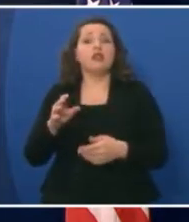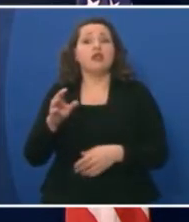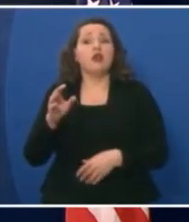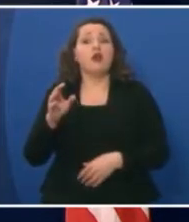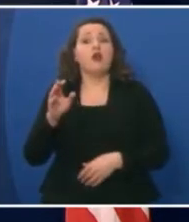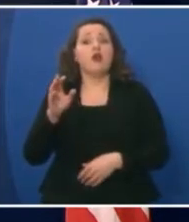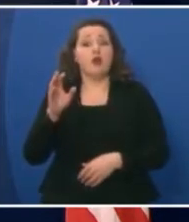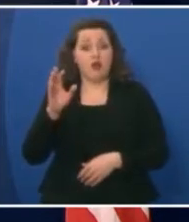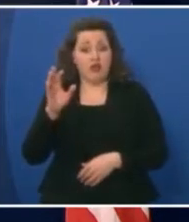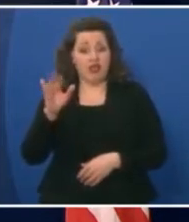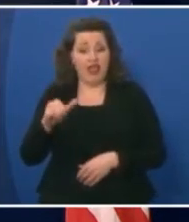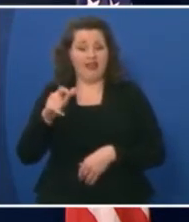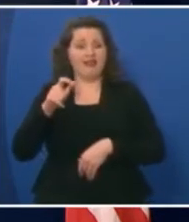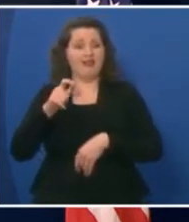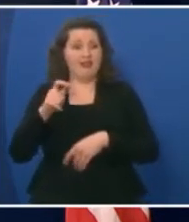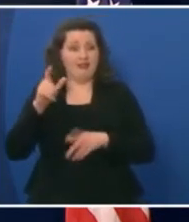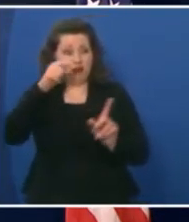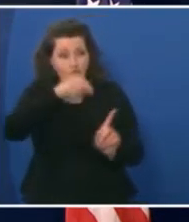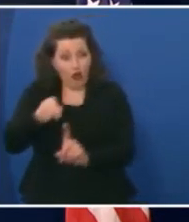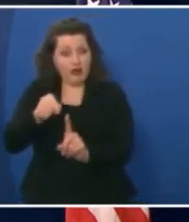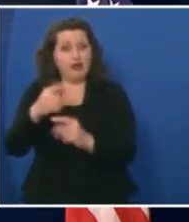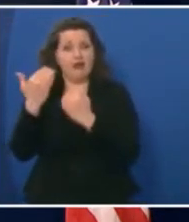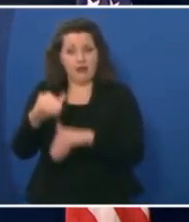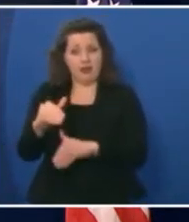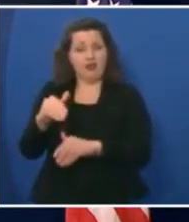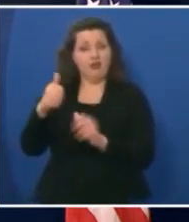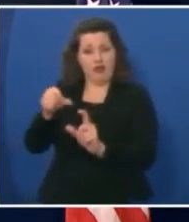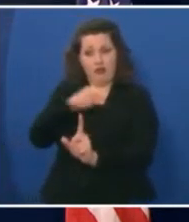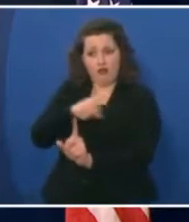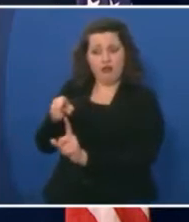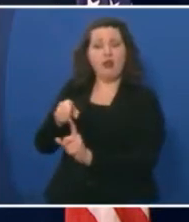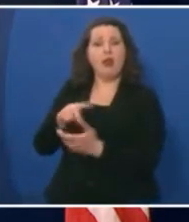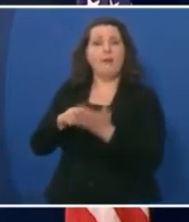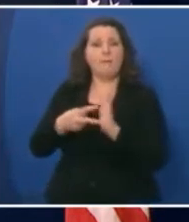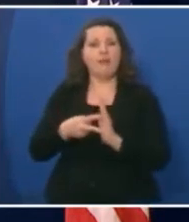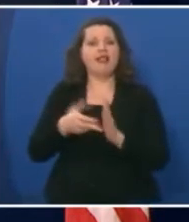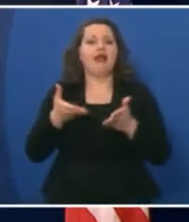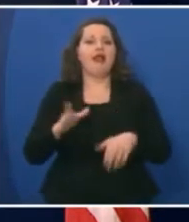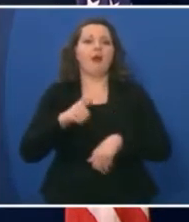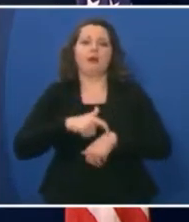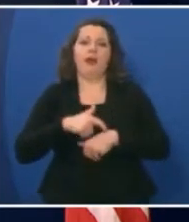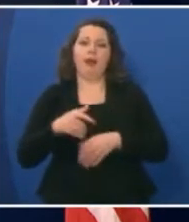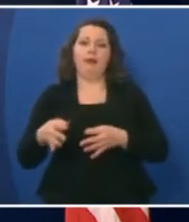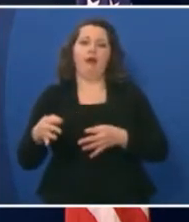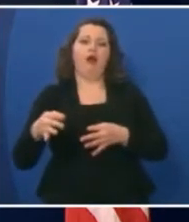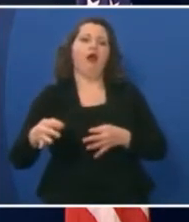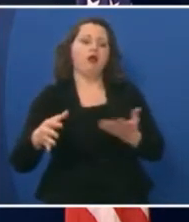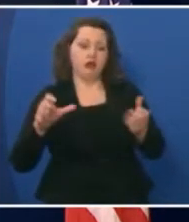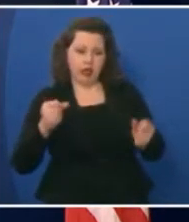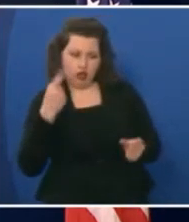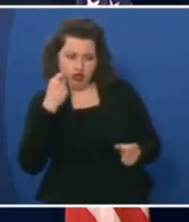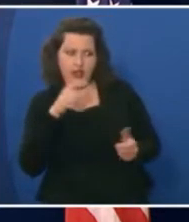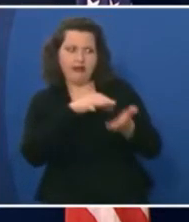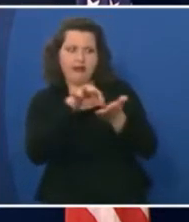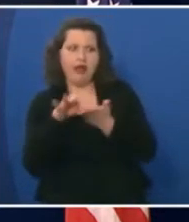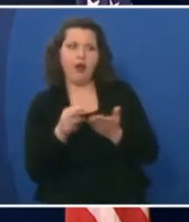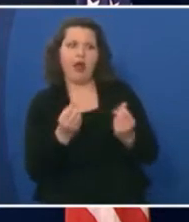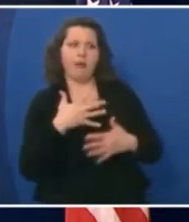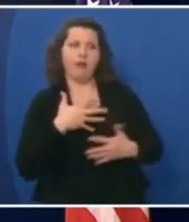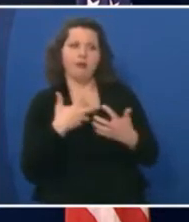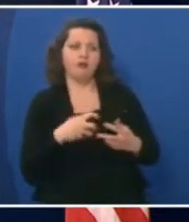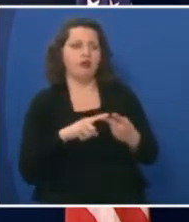us with the targeted mitigation efforts allowed us to understand the number of vents and the number of